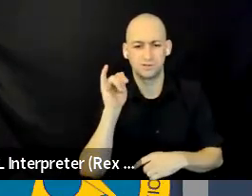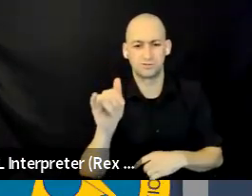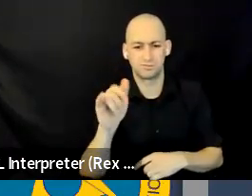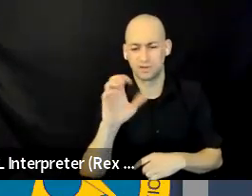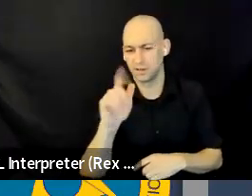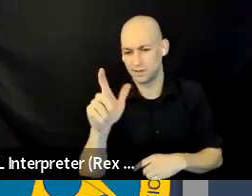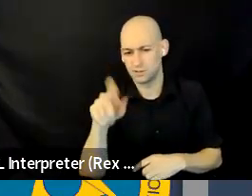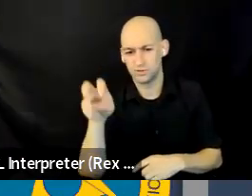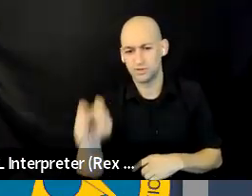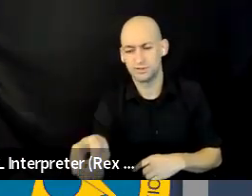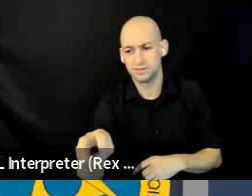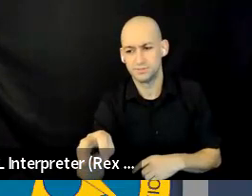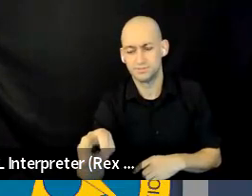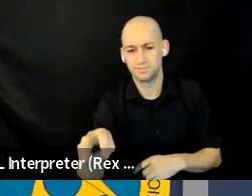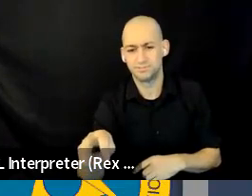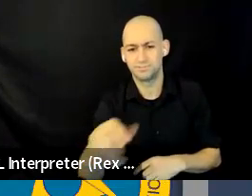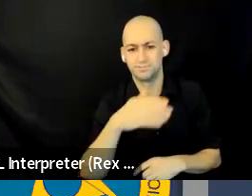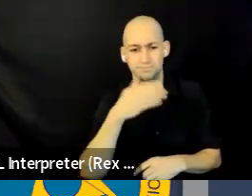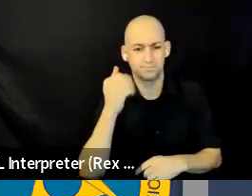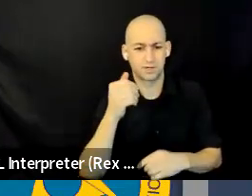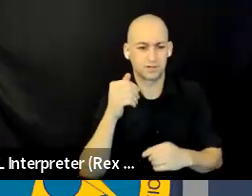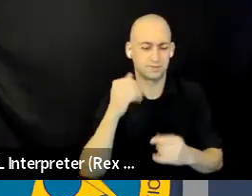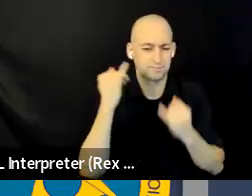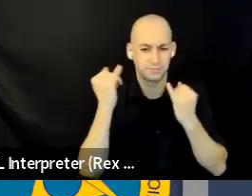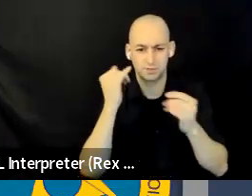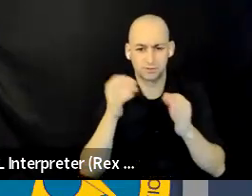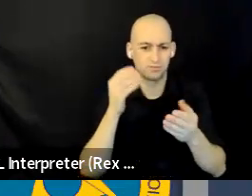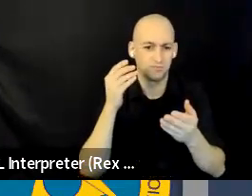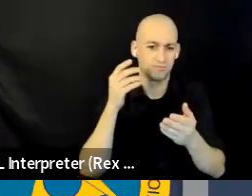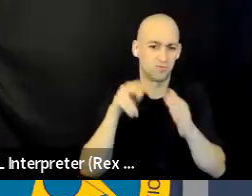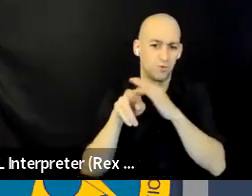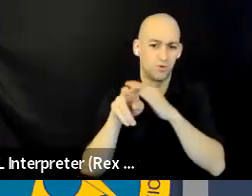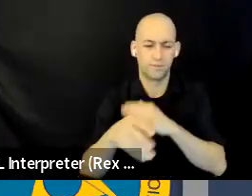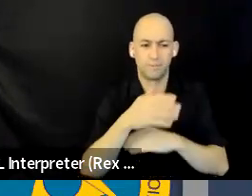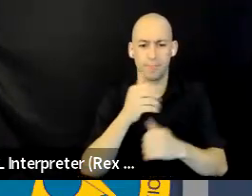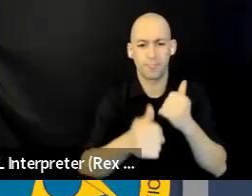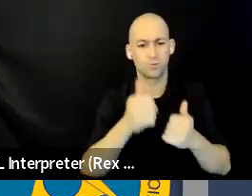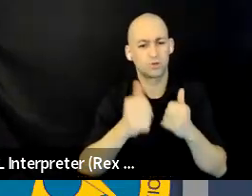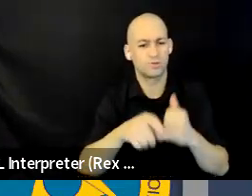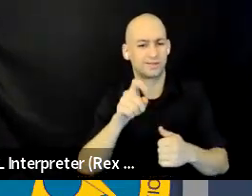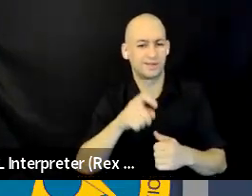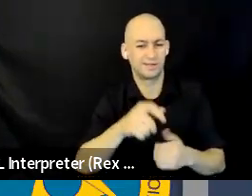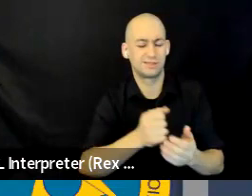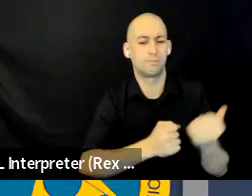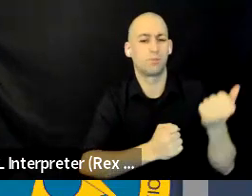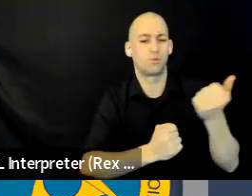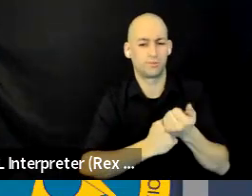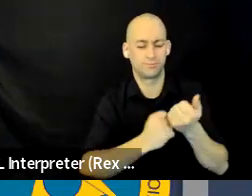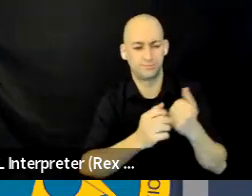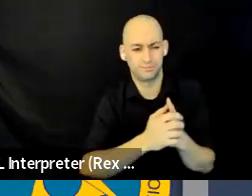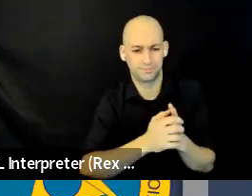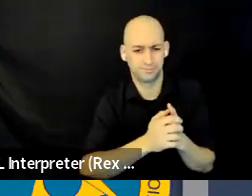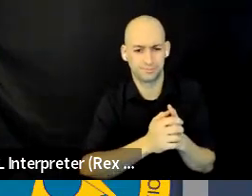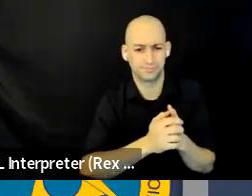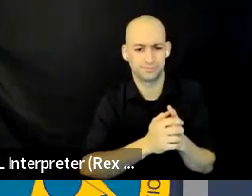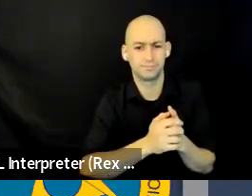which regions are moving the state priorities forward and which regions might need more support. We are disappointed to see this requirement removed in the most